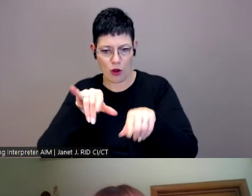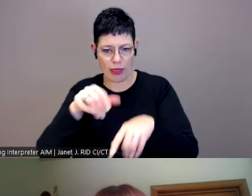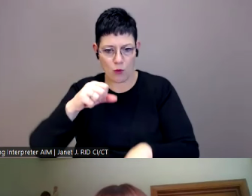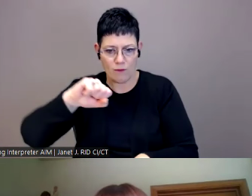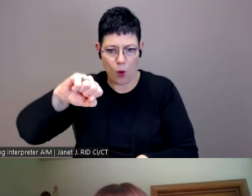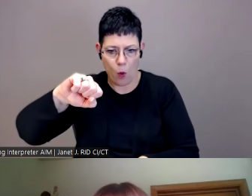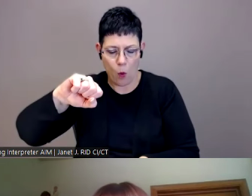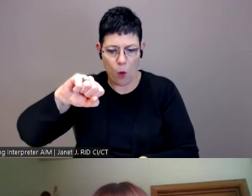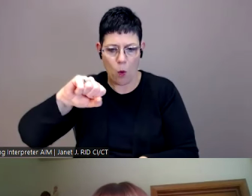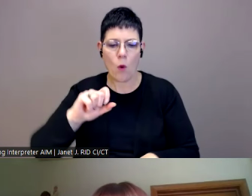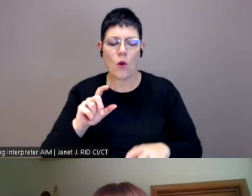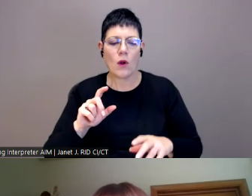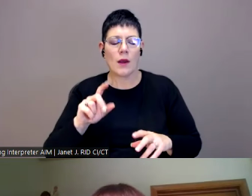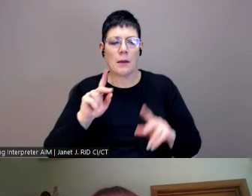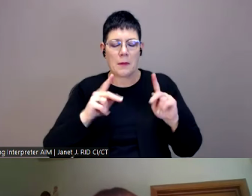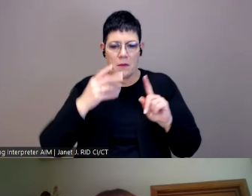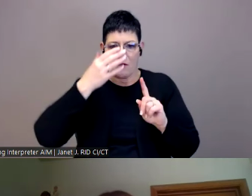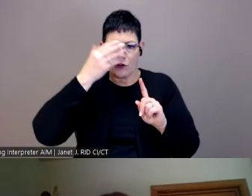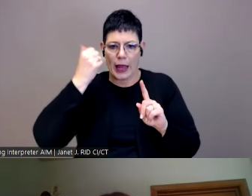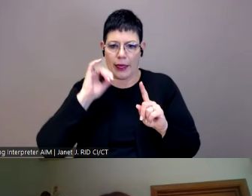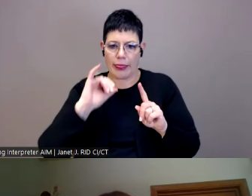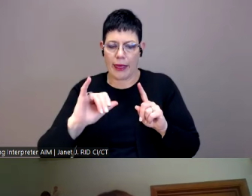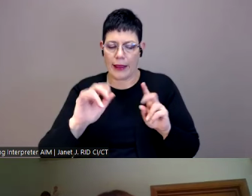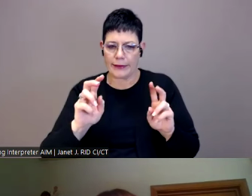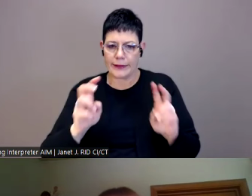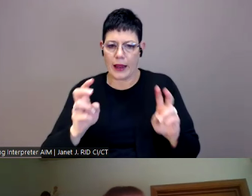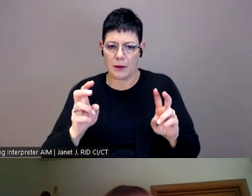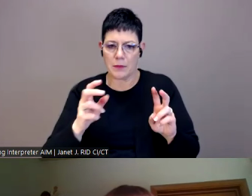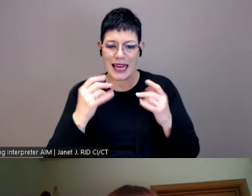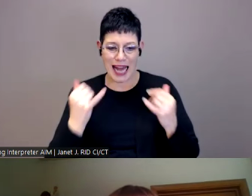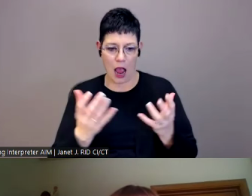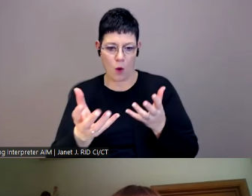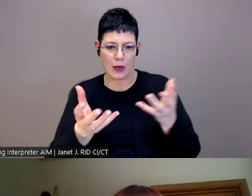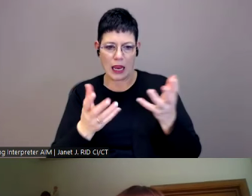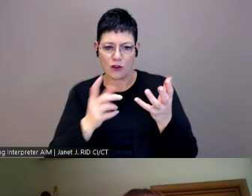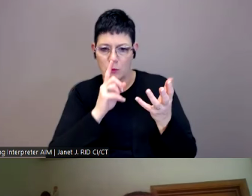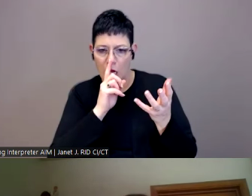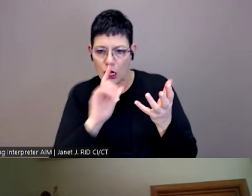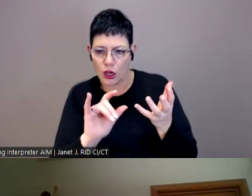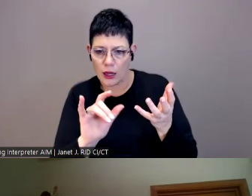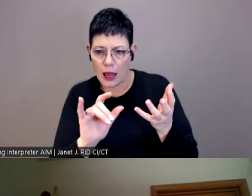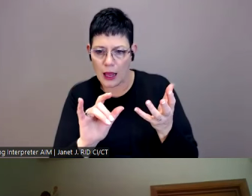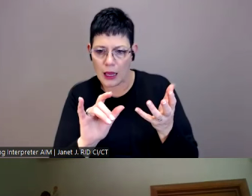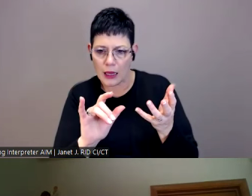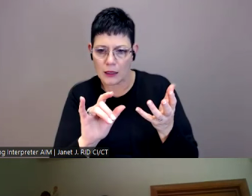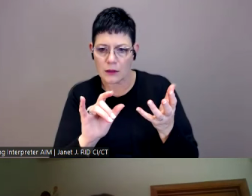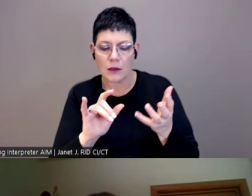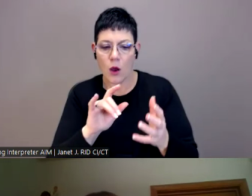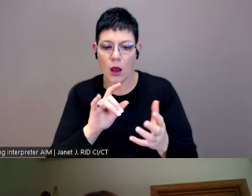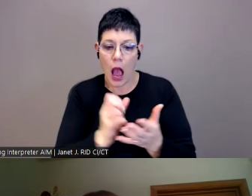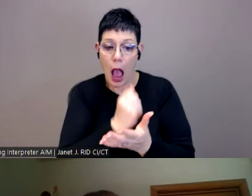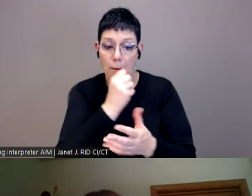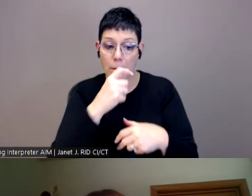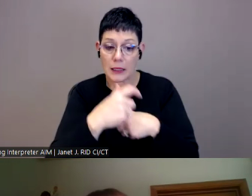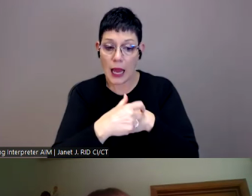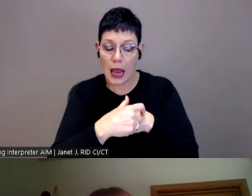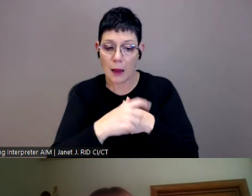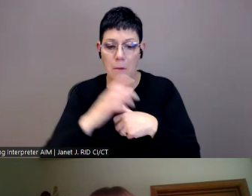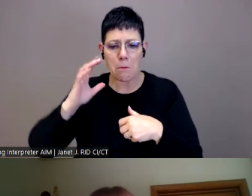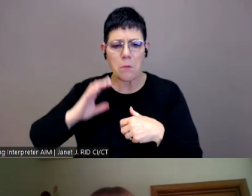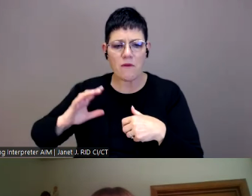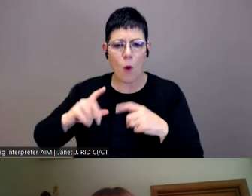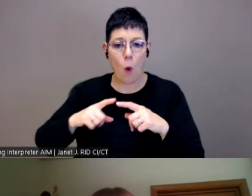people are forgetting the context. Like when you're talking about engagement now, and the when is the engagement to do it was kind of like when you applied for